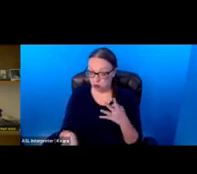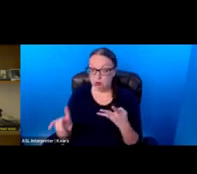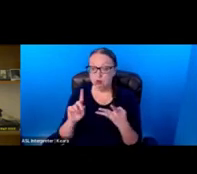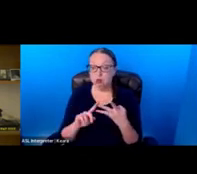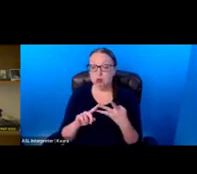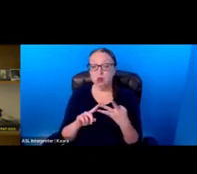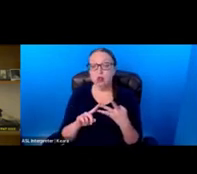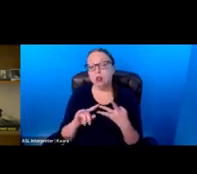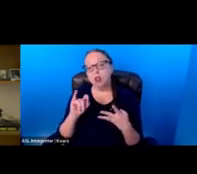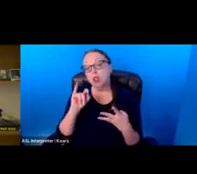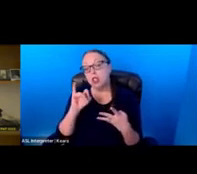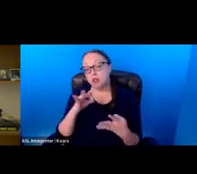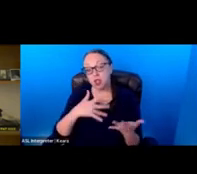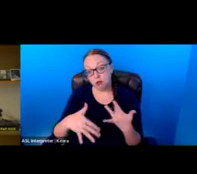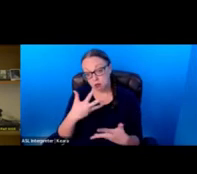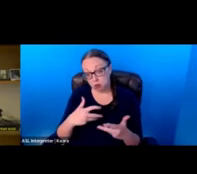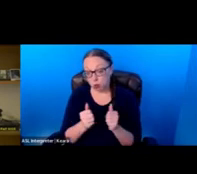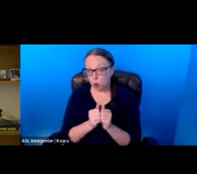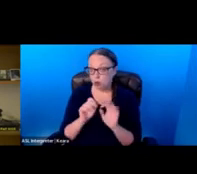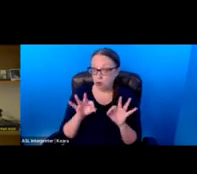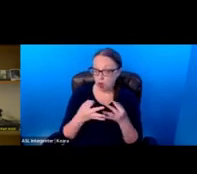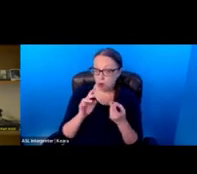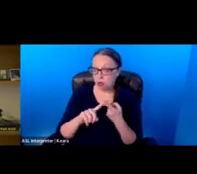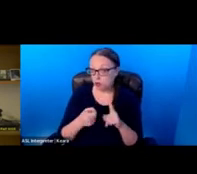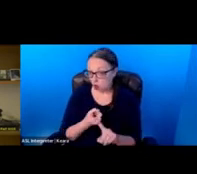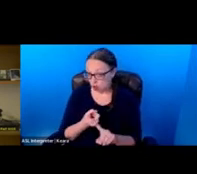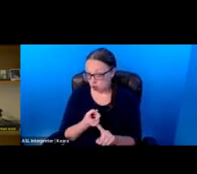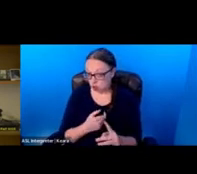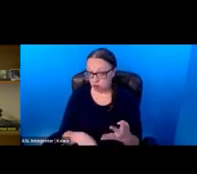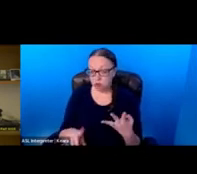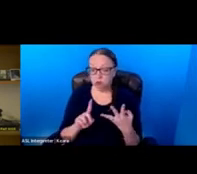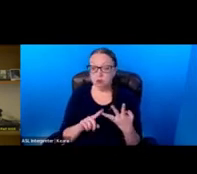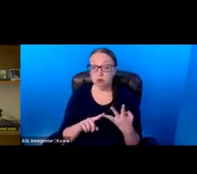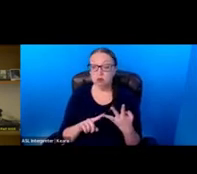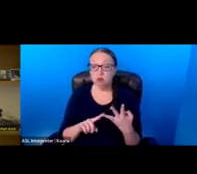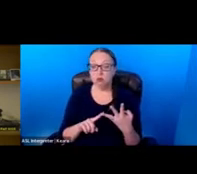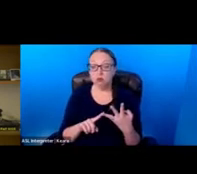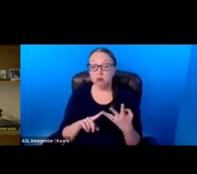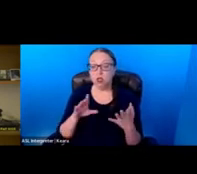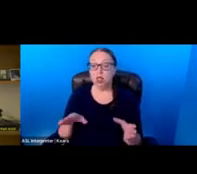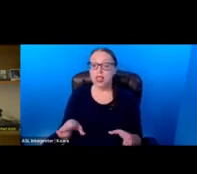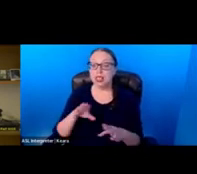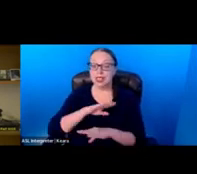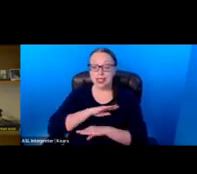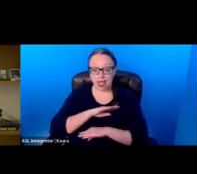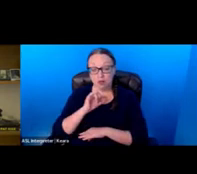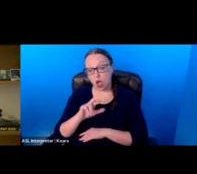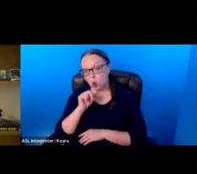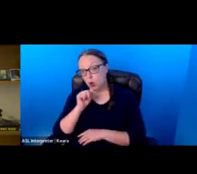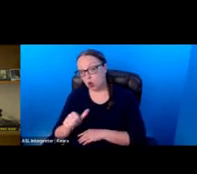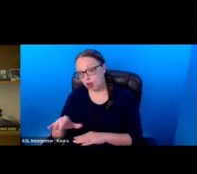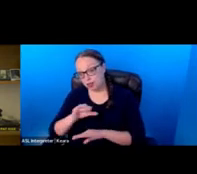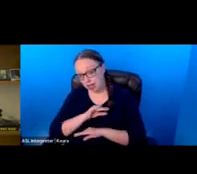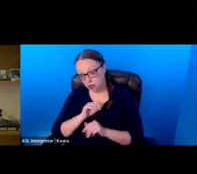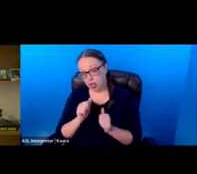The second was whether or not they interacted with friends and family. The third was whether or not they were satisfied with how